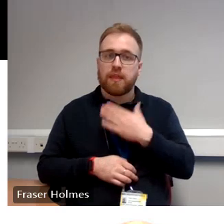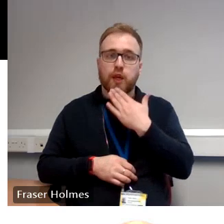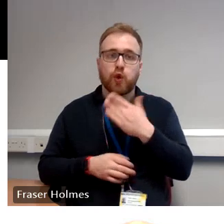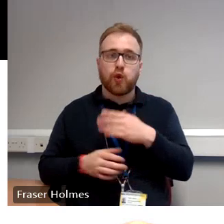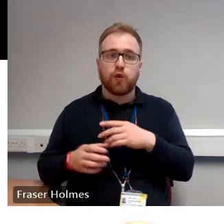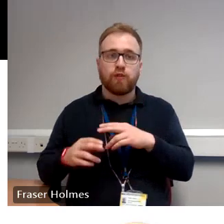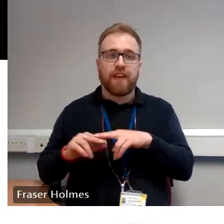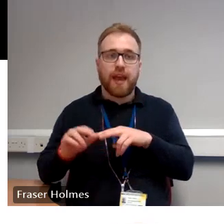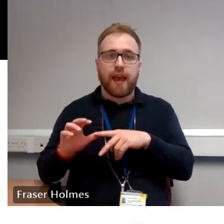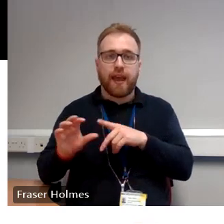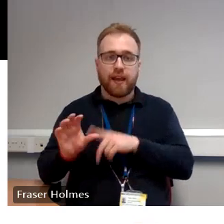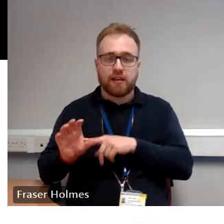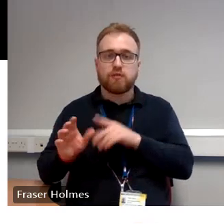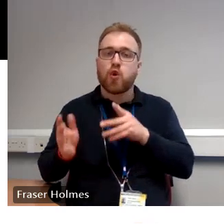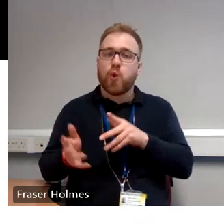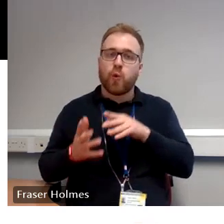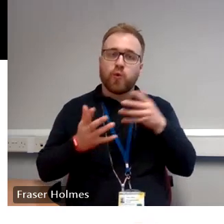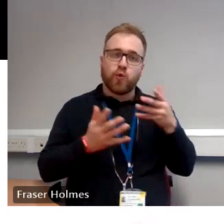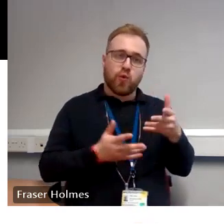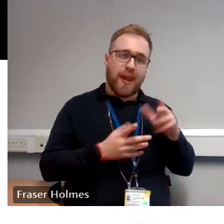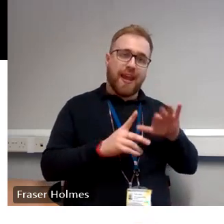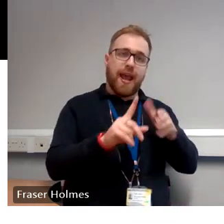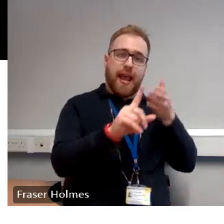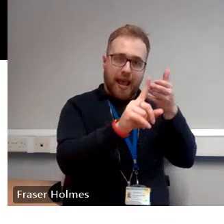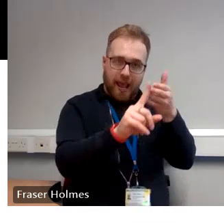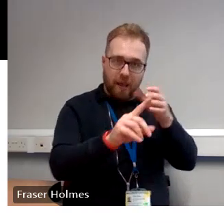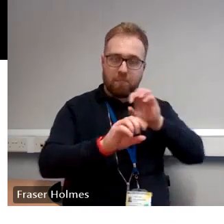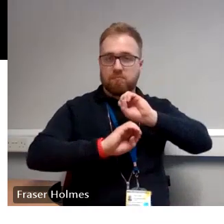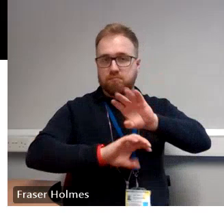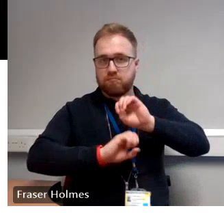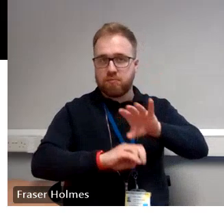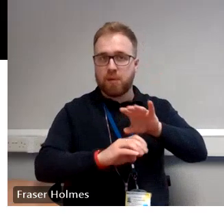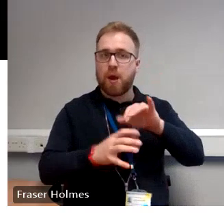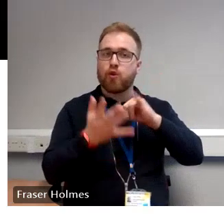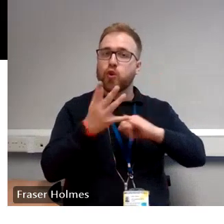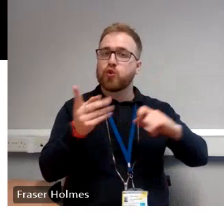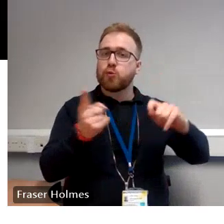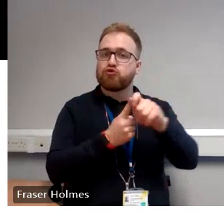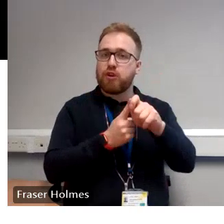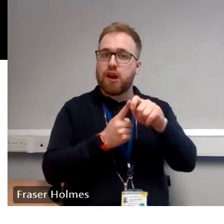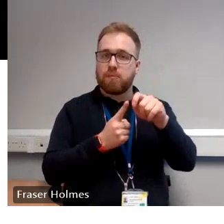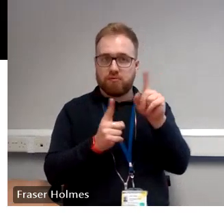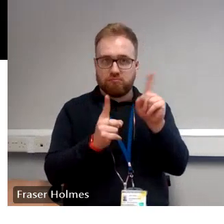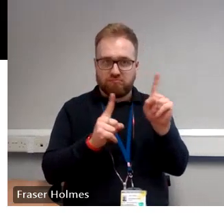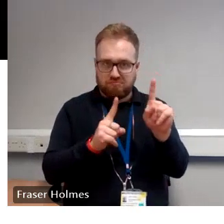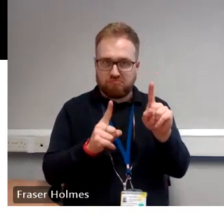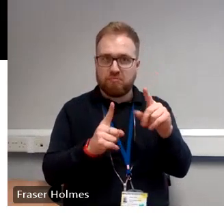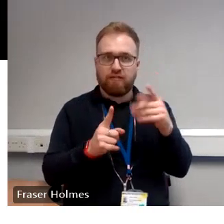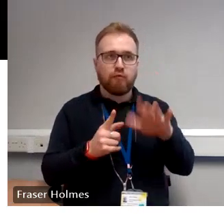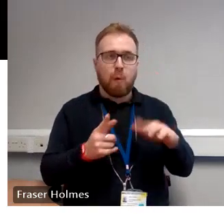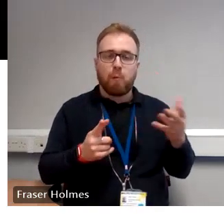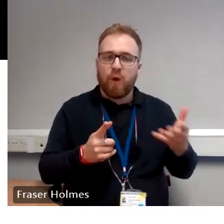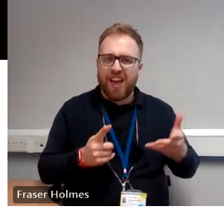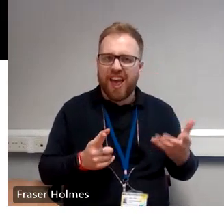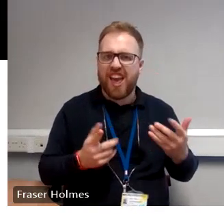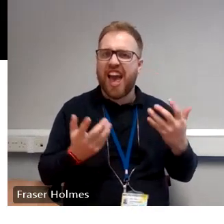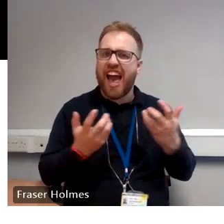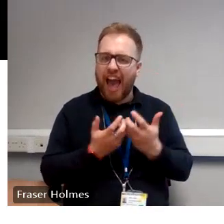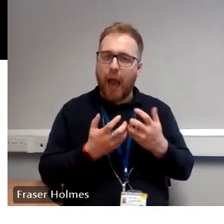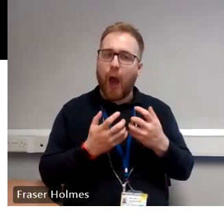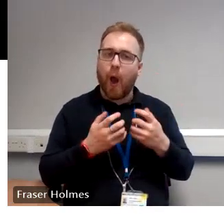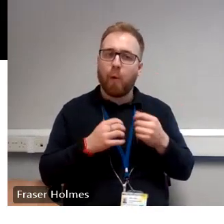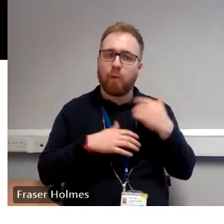So the aim of today's presentation is to tell you more about social prescribing, what it is, where it came from, and how it